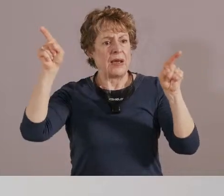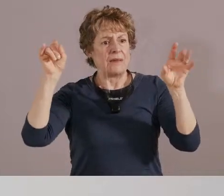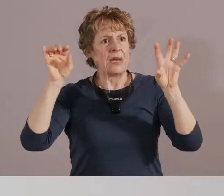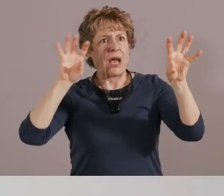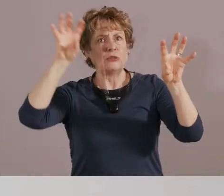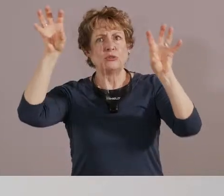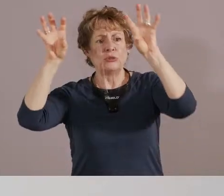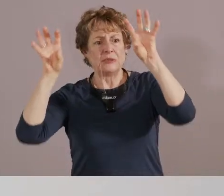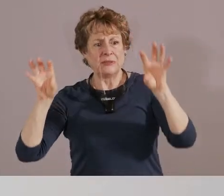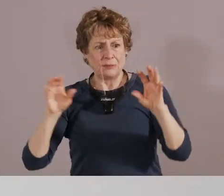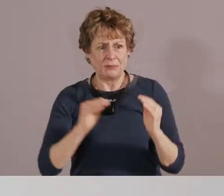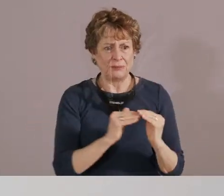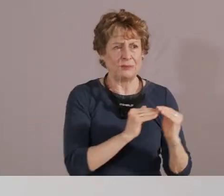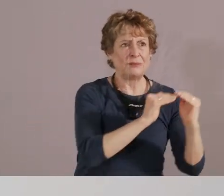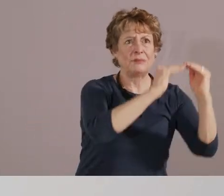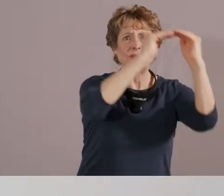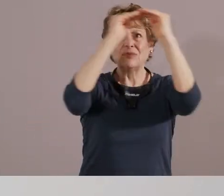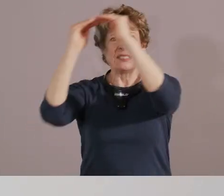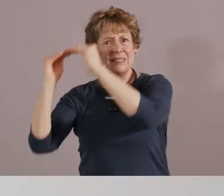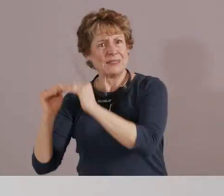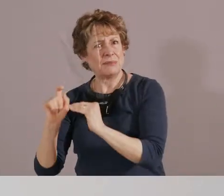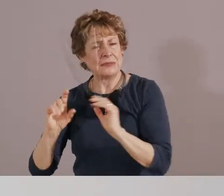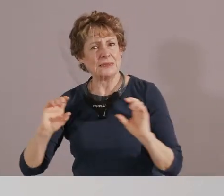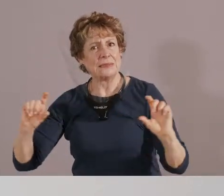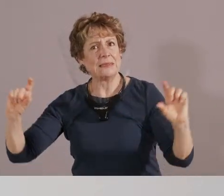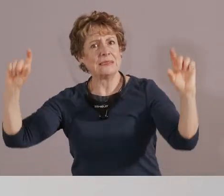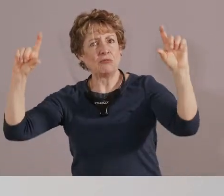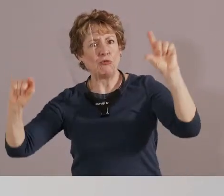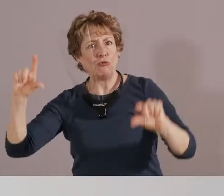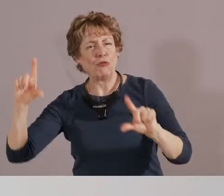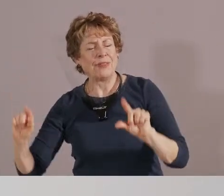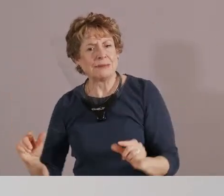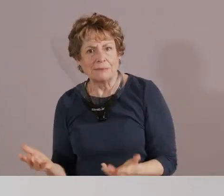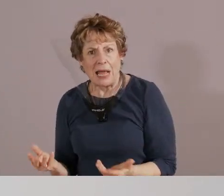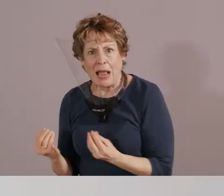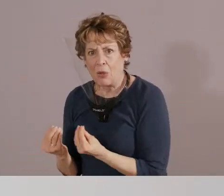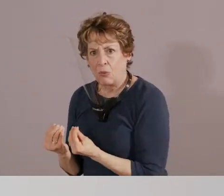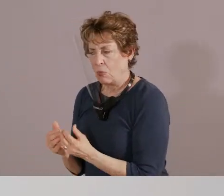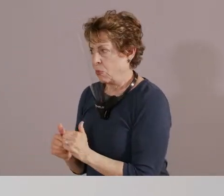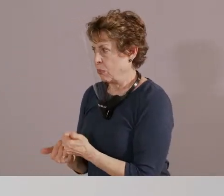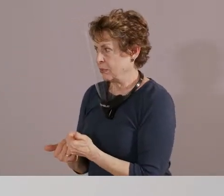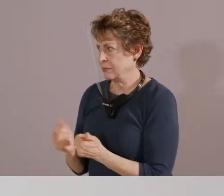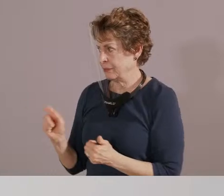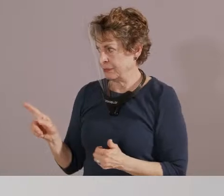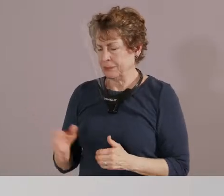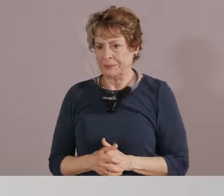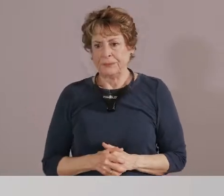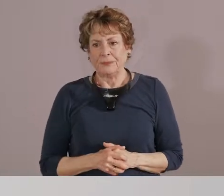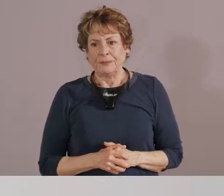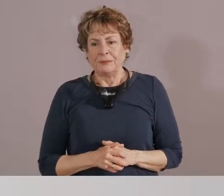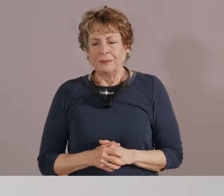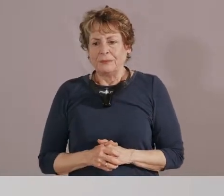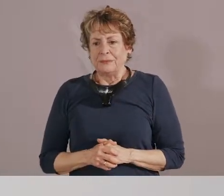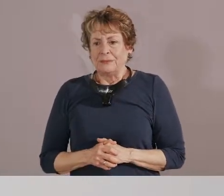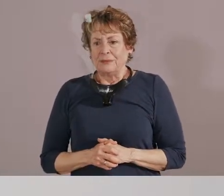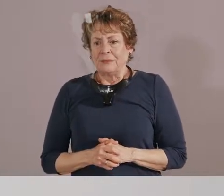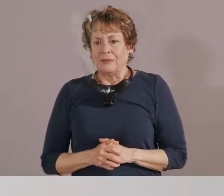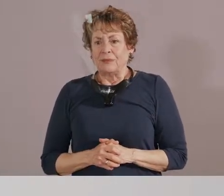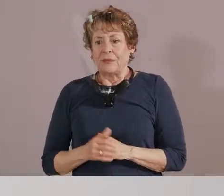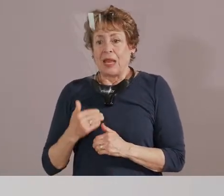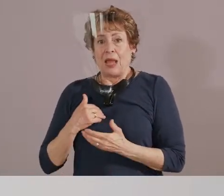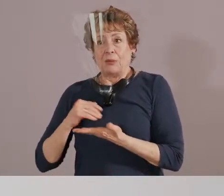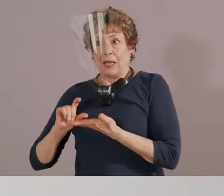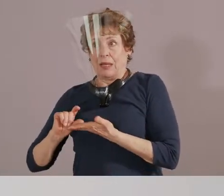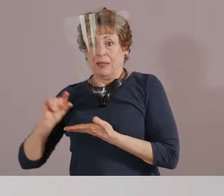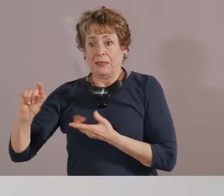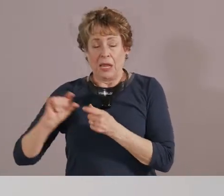are basing our allocations on the population of the priority groups that they are